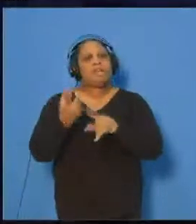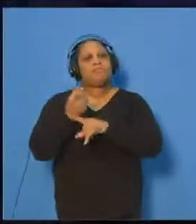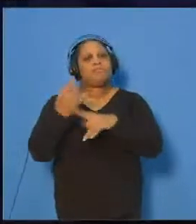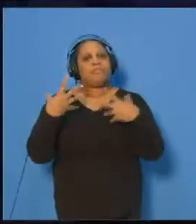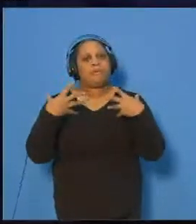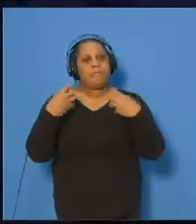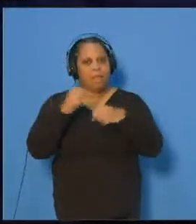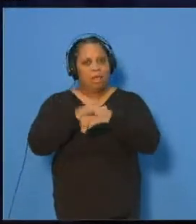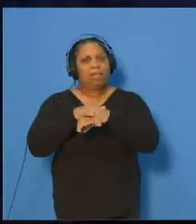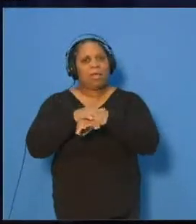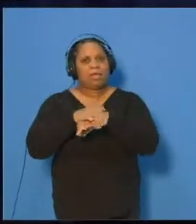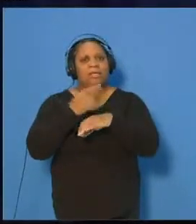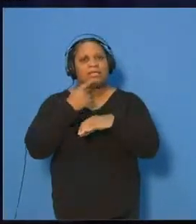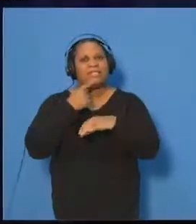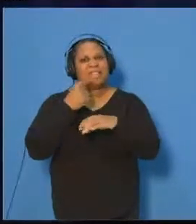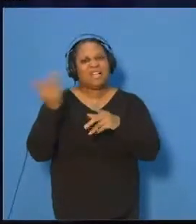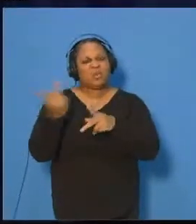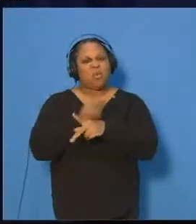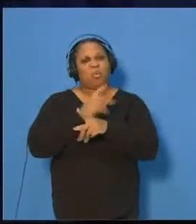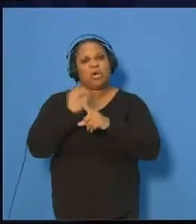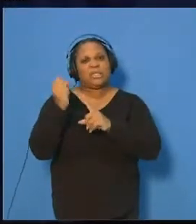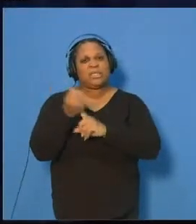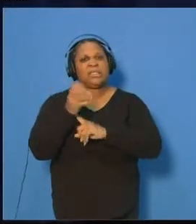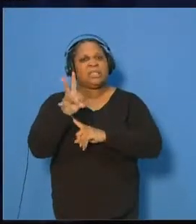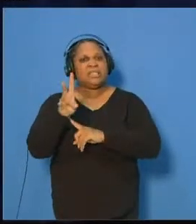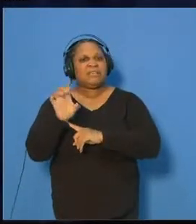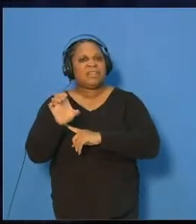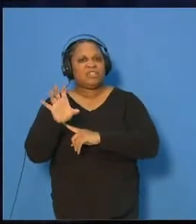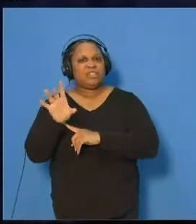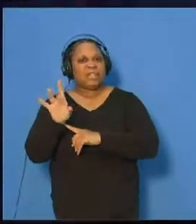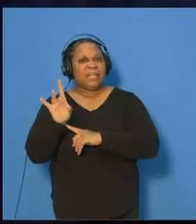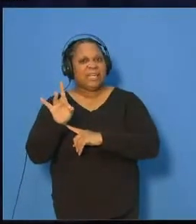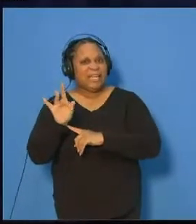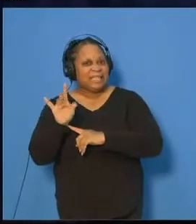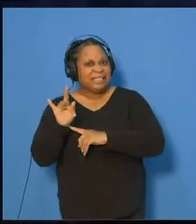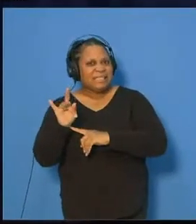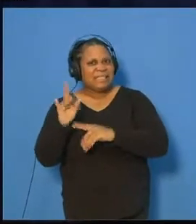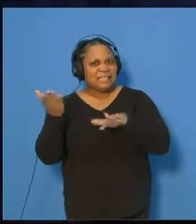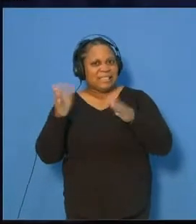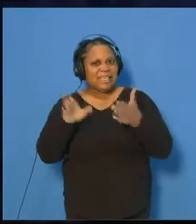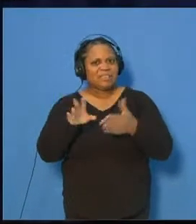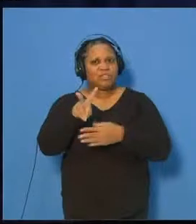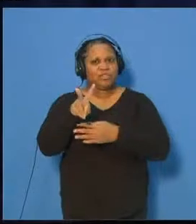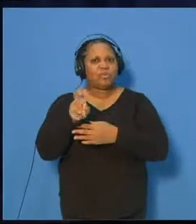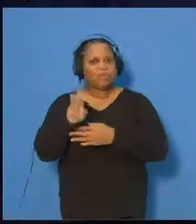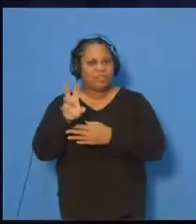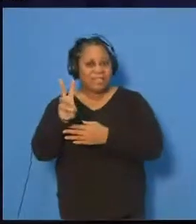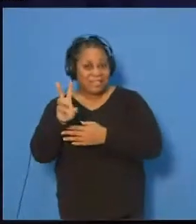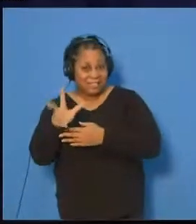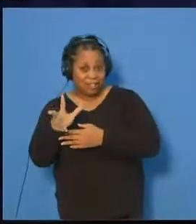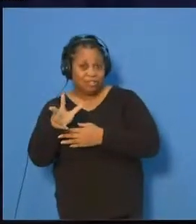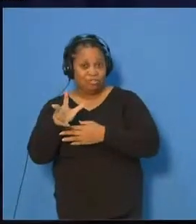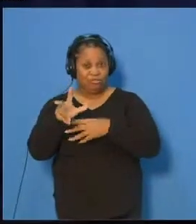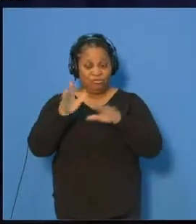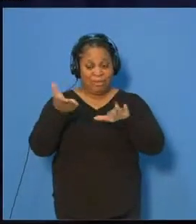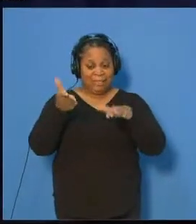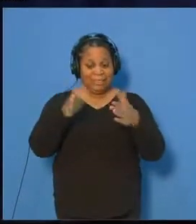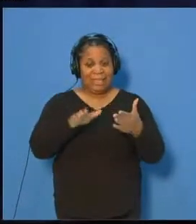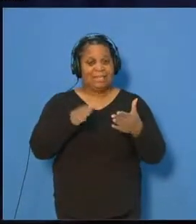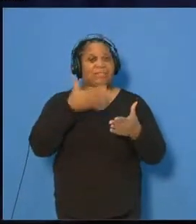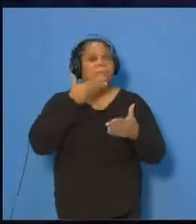possible worst case scenario of 718 deaths and a better case scenario of 263 deaths. However,